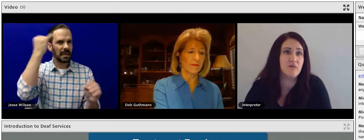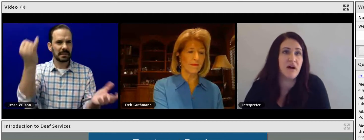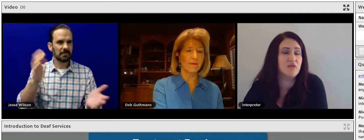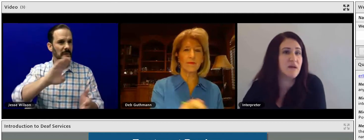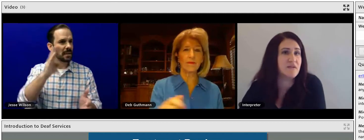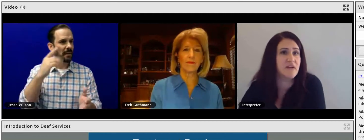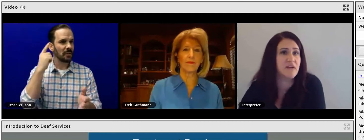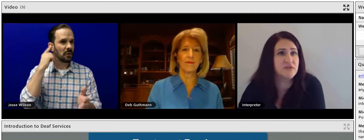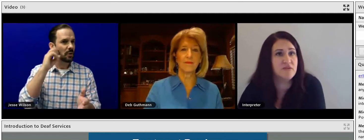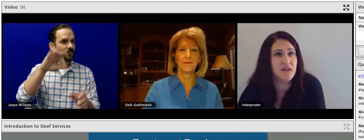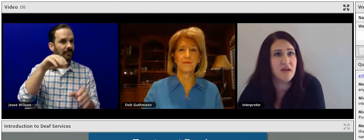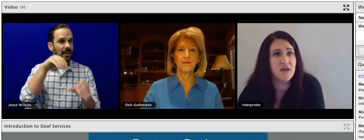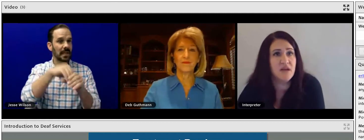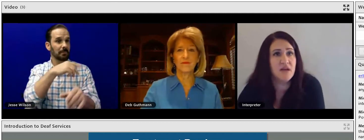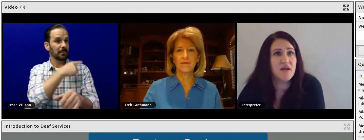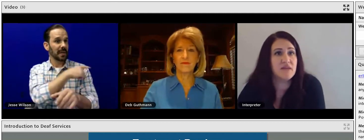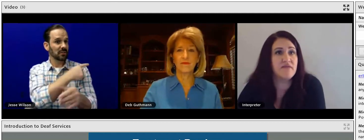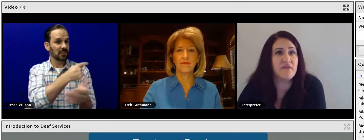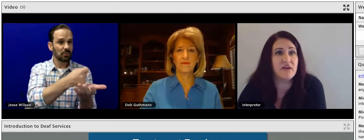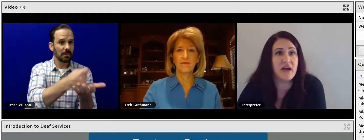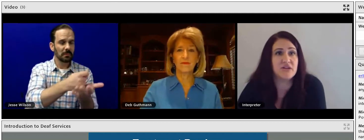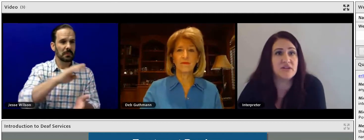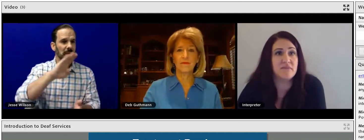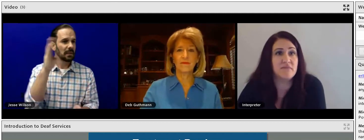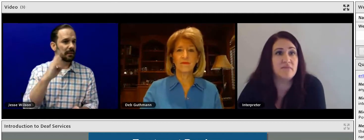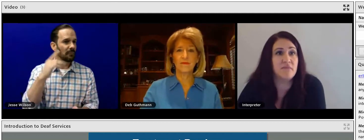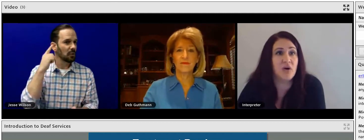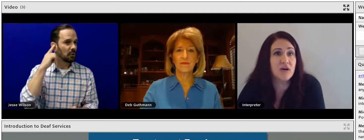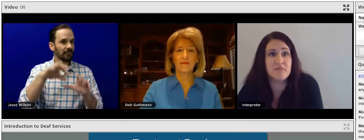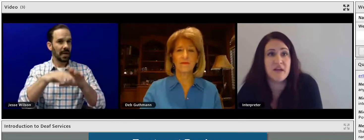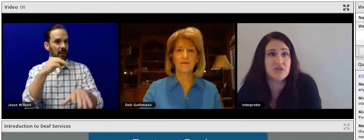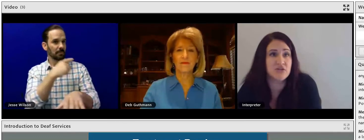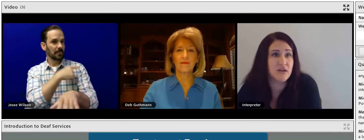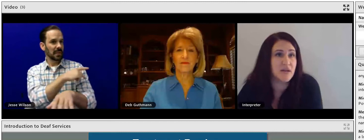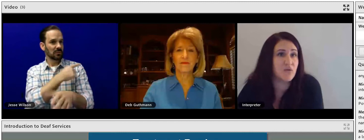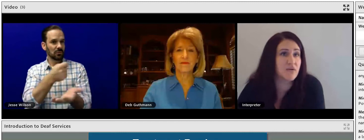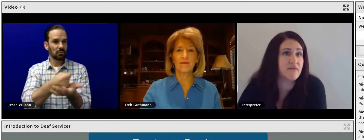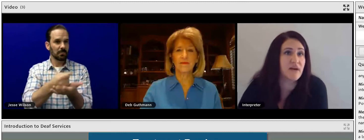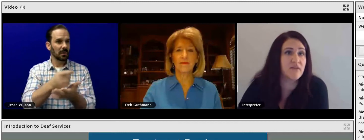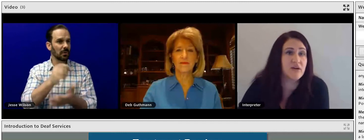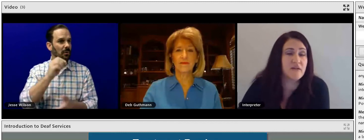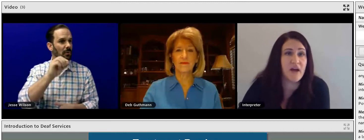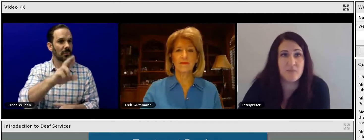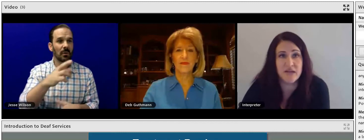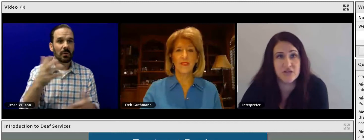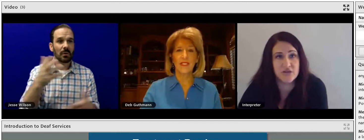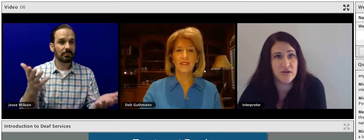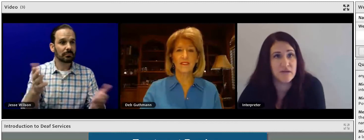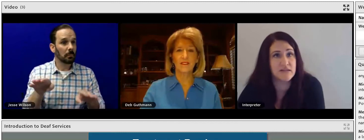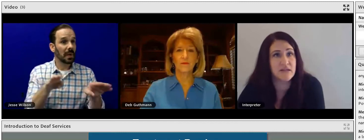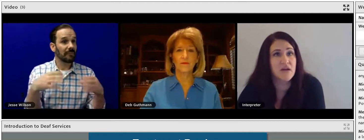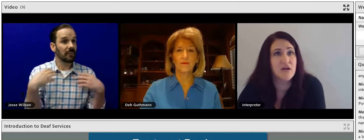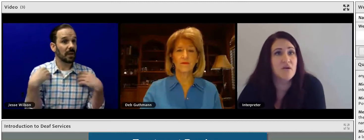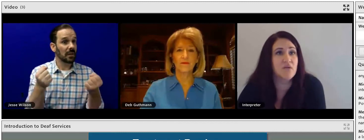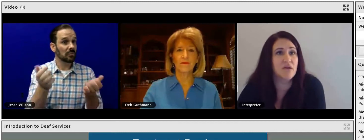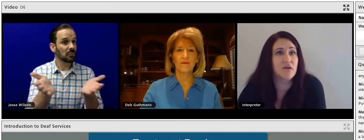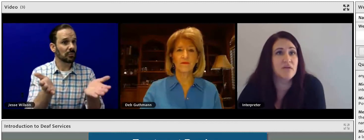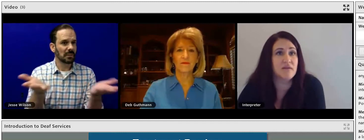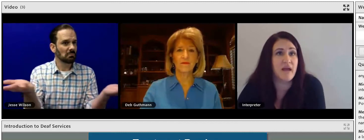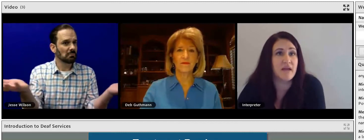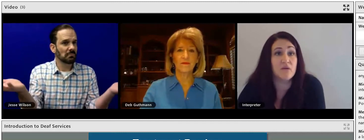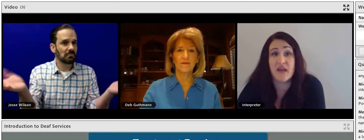be available nationwide or might be available to them. They've never actually heard of inpatient treatment, or they've never heard of outpatient